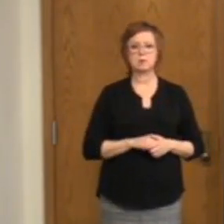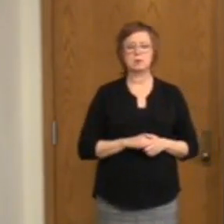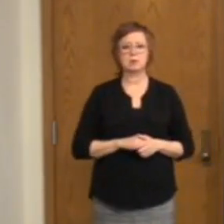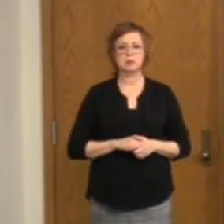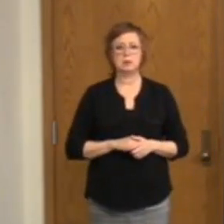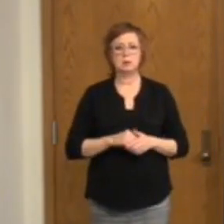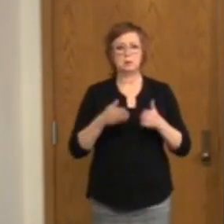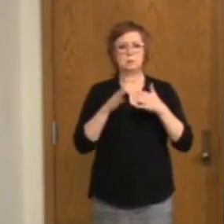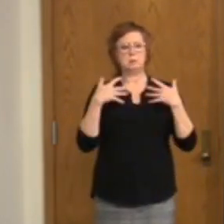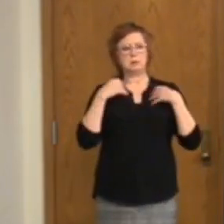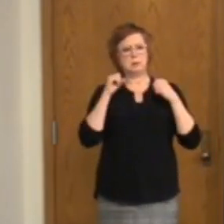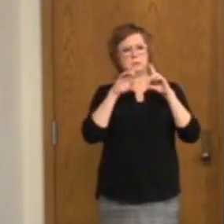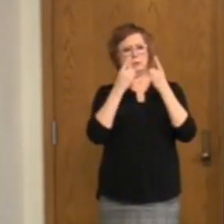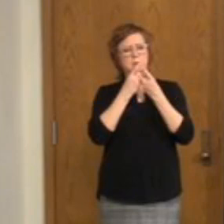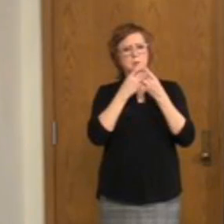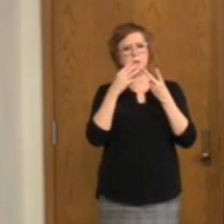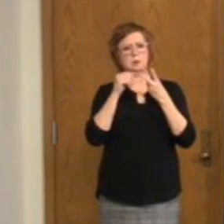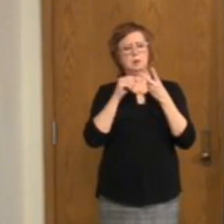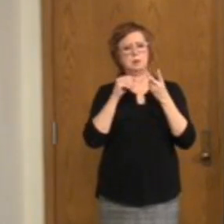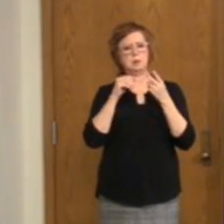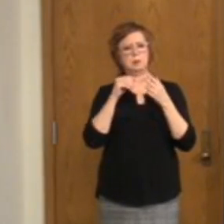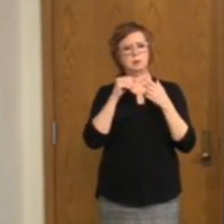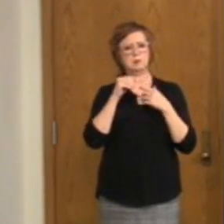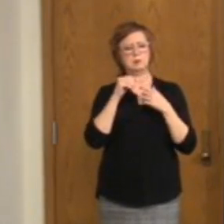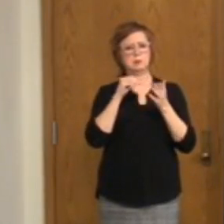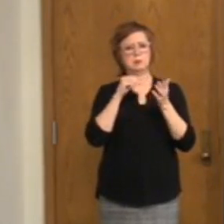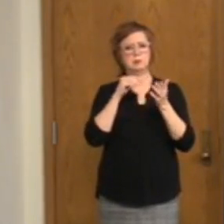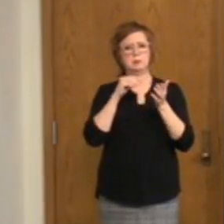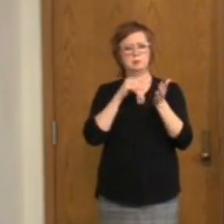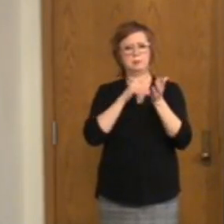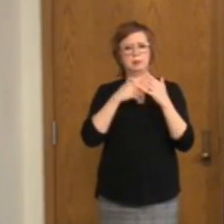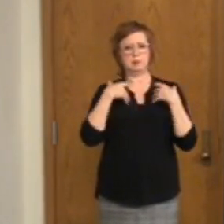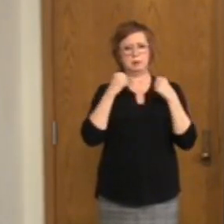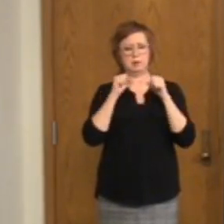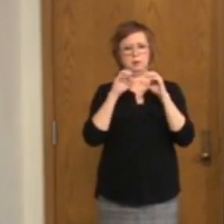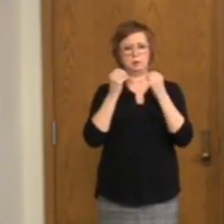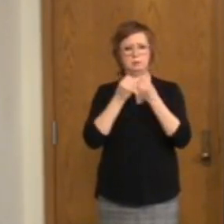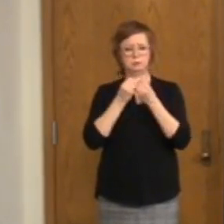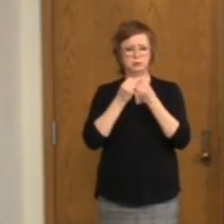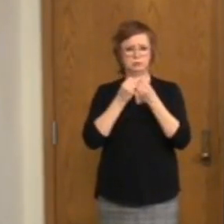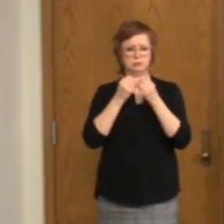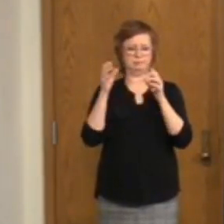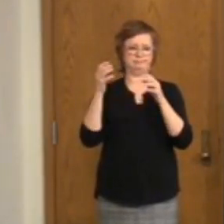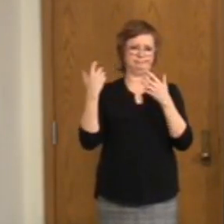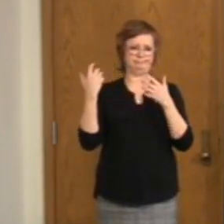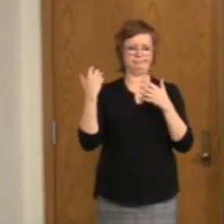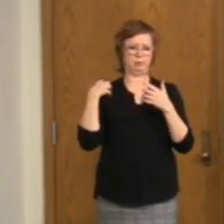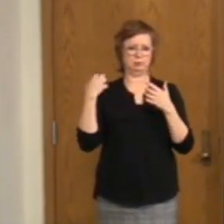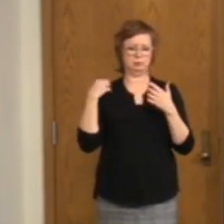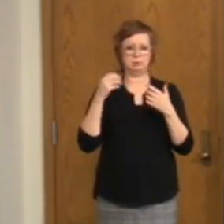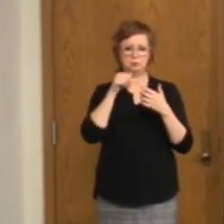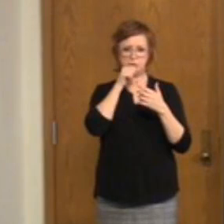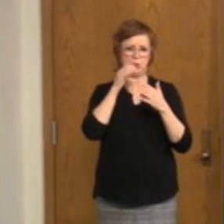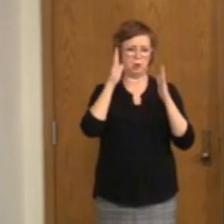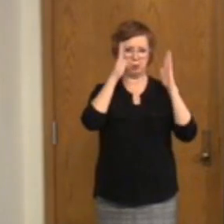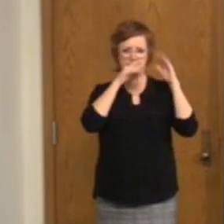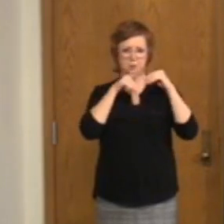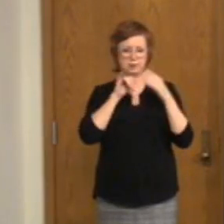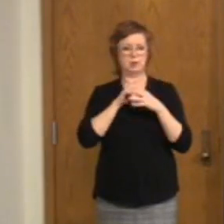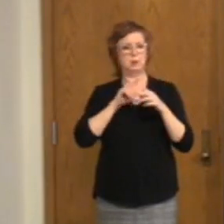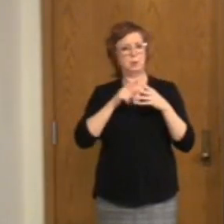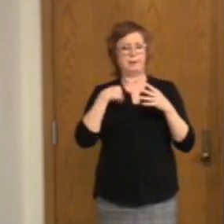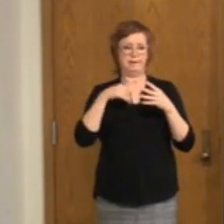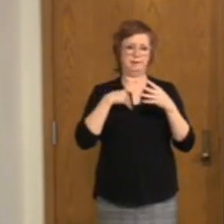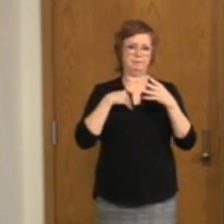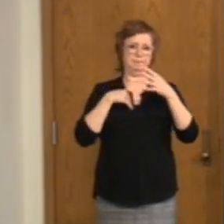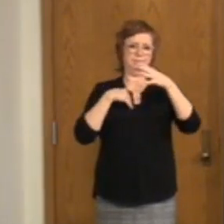public health is not confirming that the increase is due to variants of concern. But having said that, we have identified 4 variants of